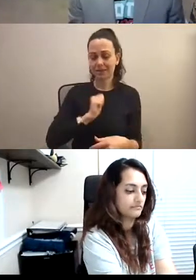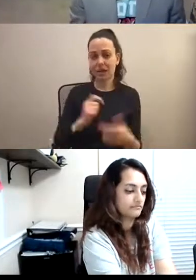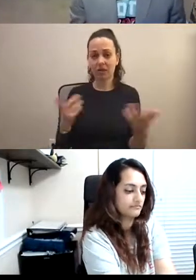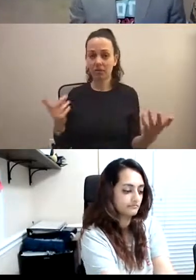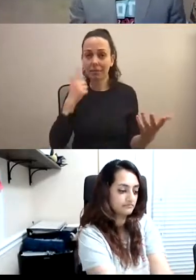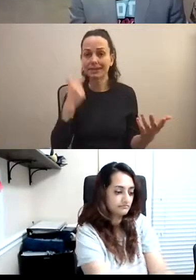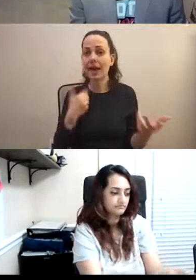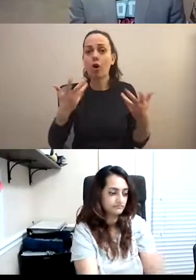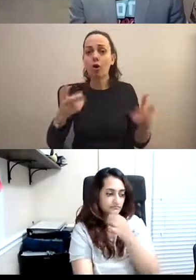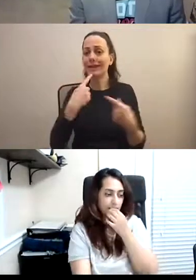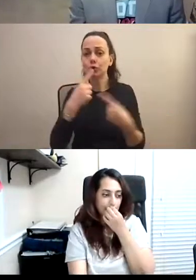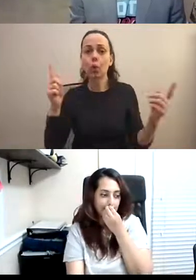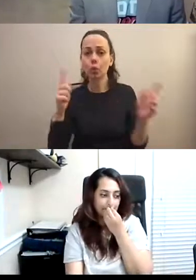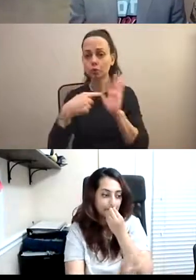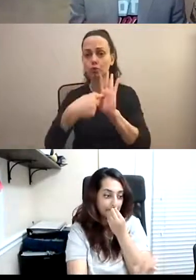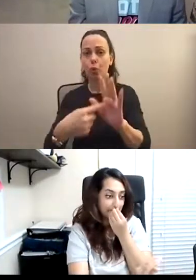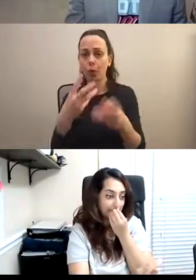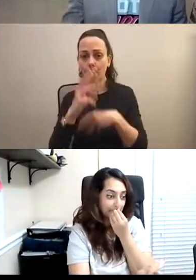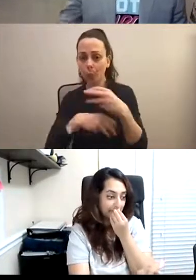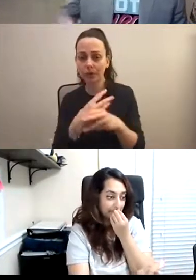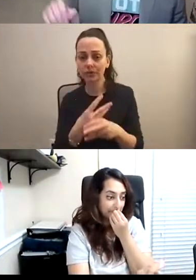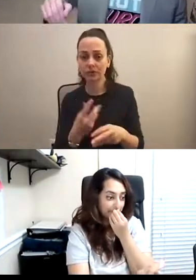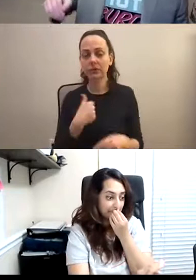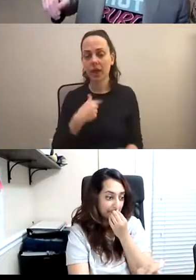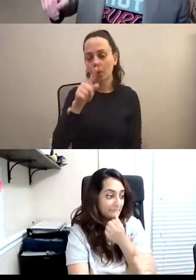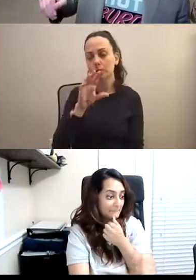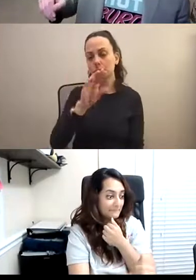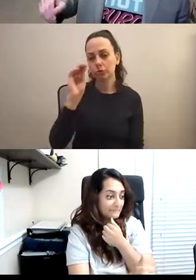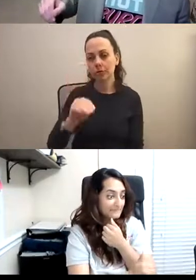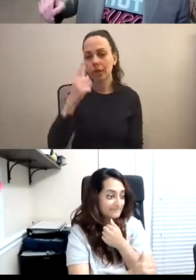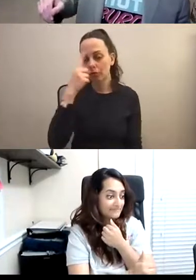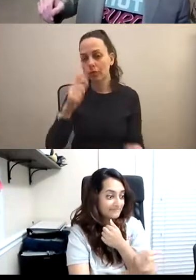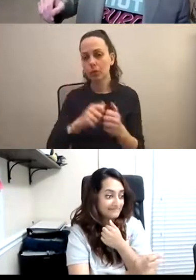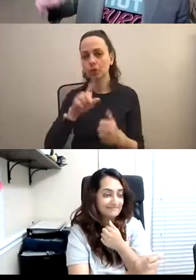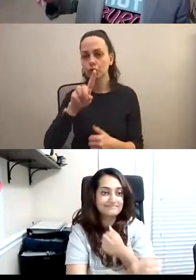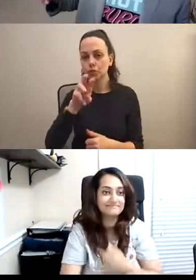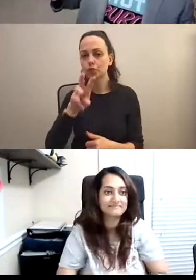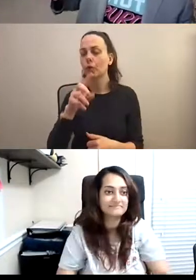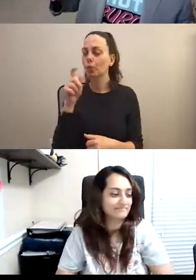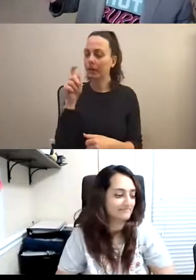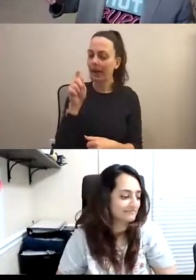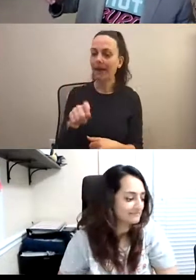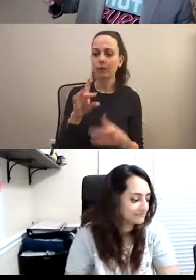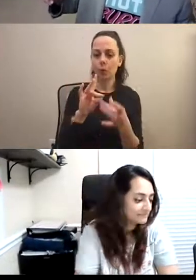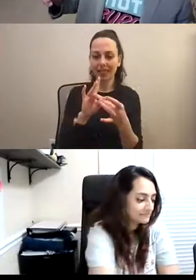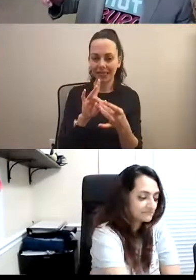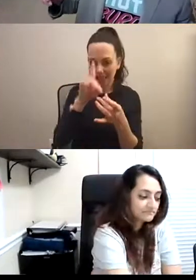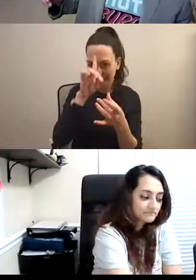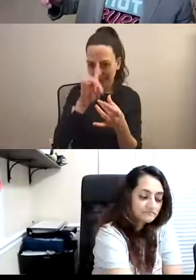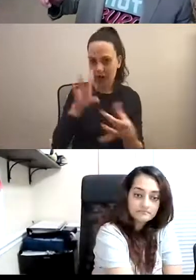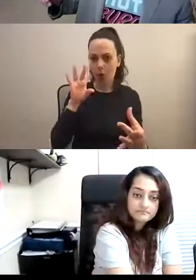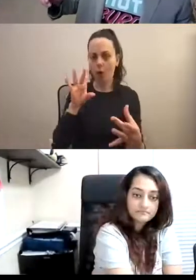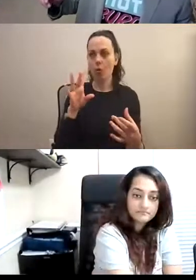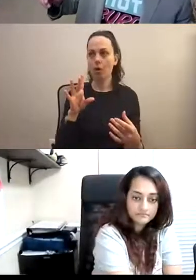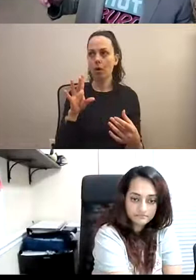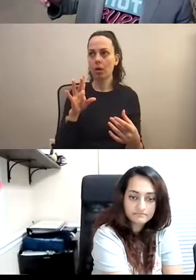put it out there. So I 100% agree with Drew that we have to also let go of always feeling like